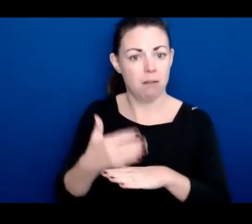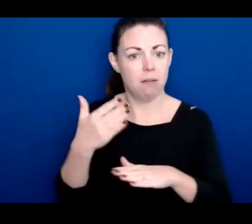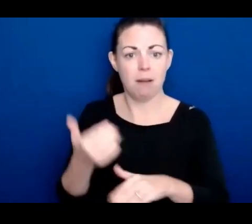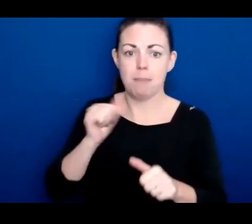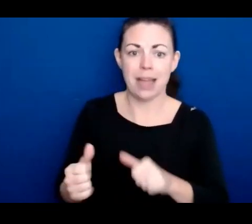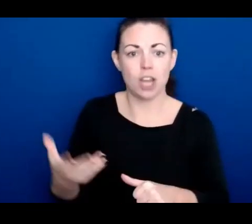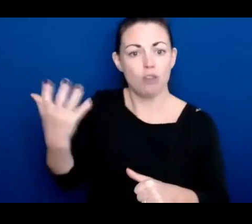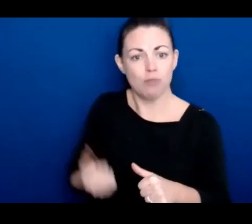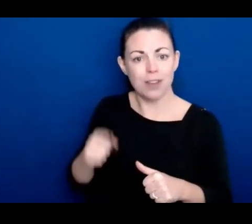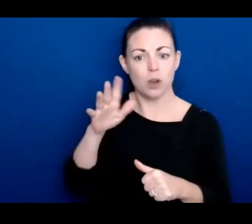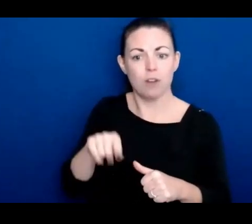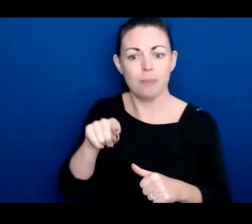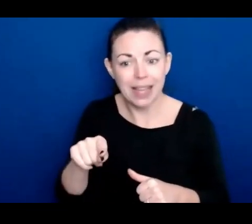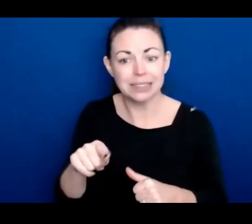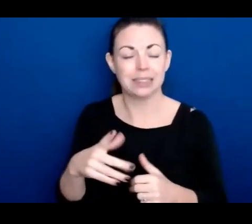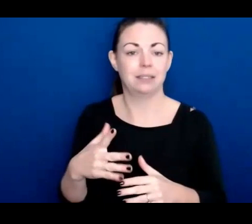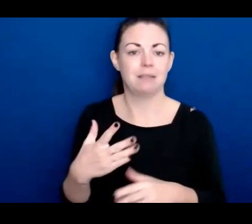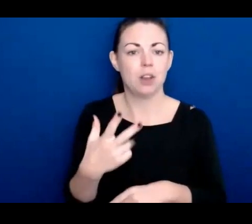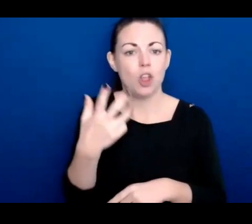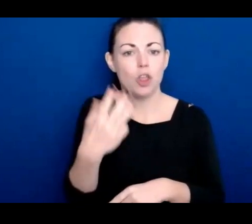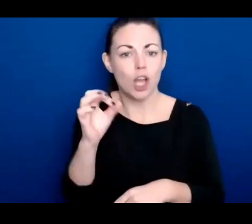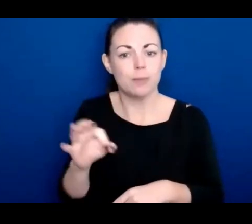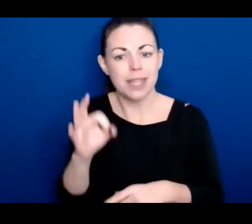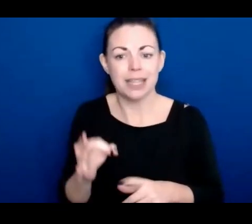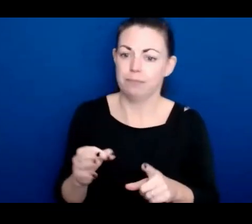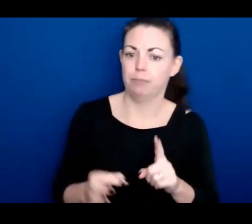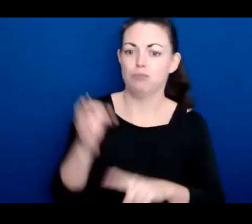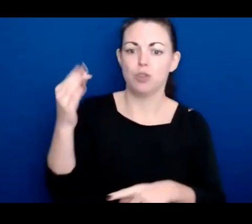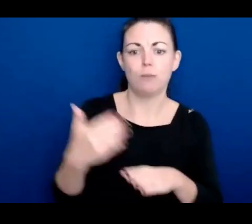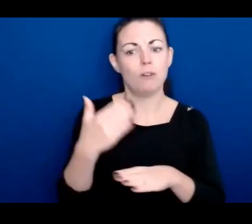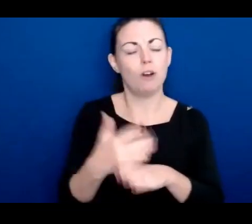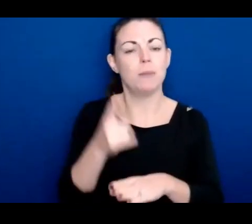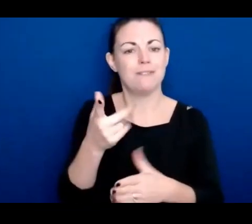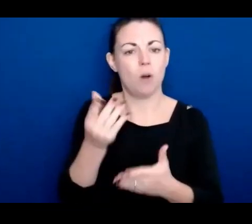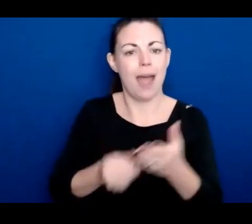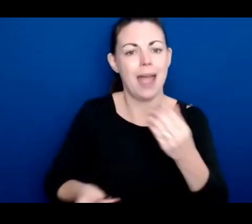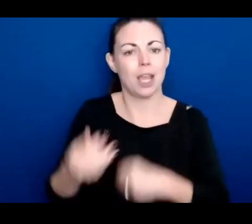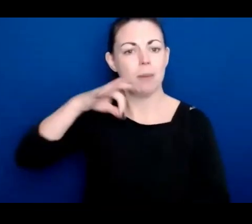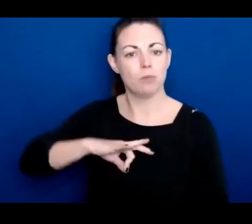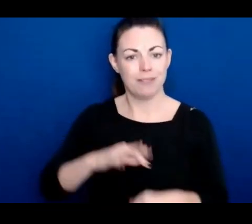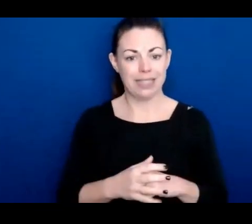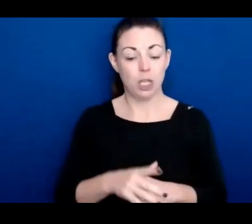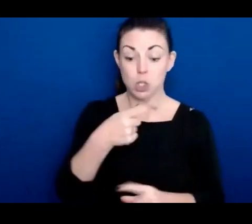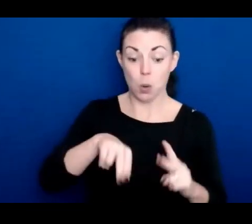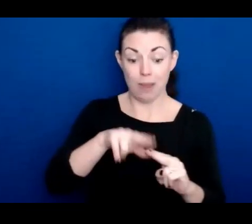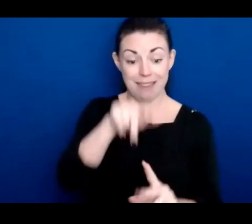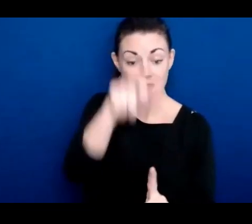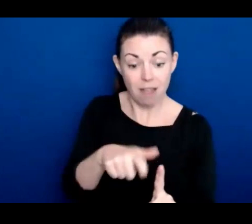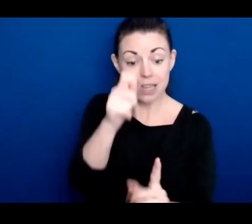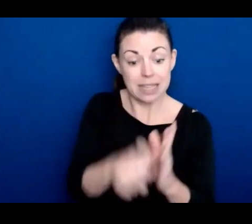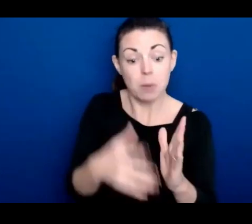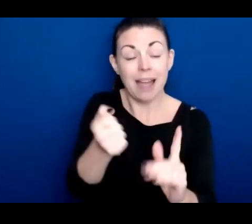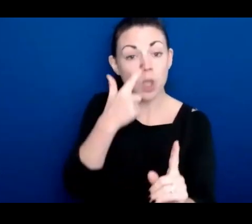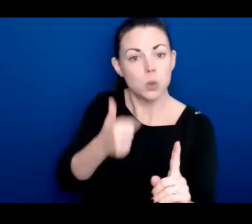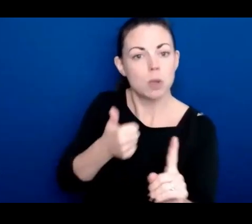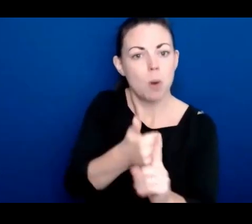better performance on economic profit margin compared to their competitors. So by supporting these individuals, we really get the best out of